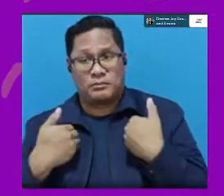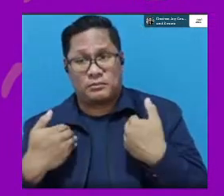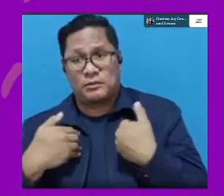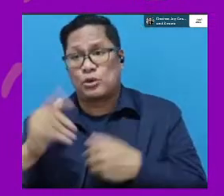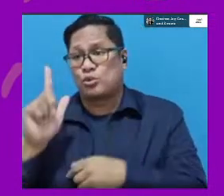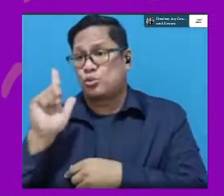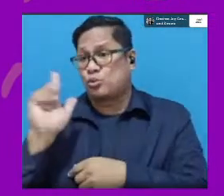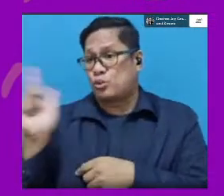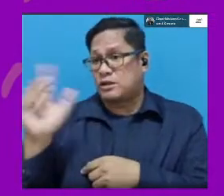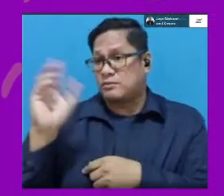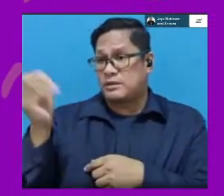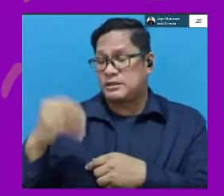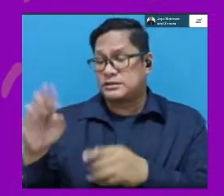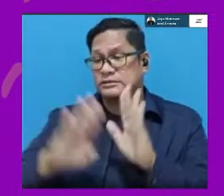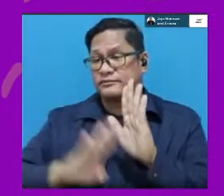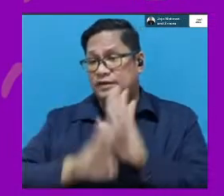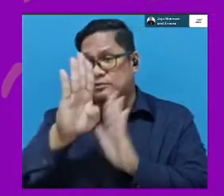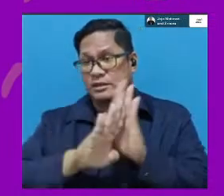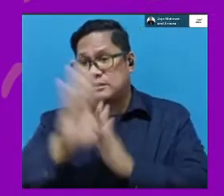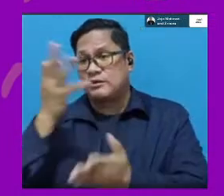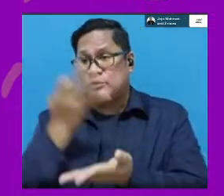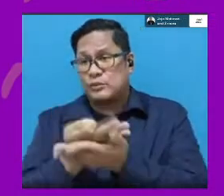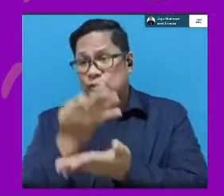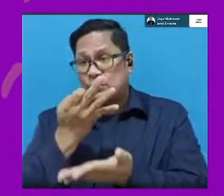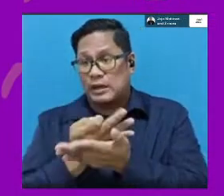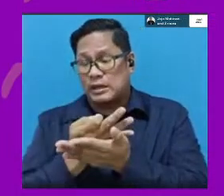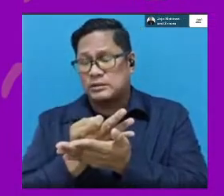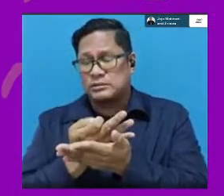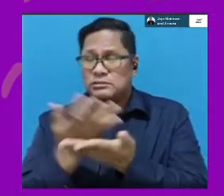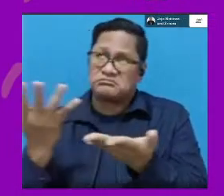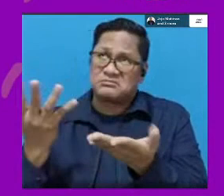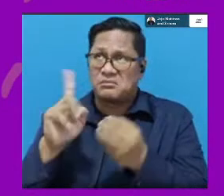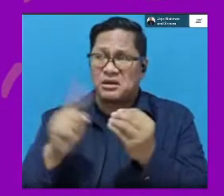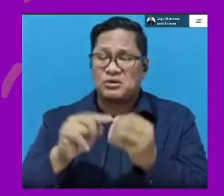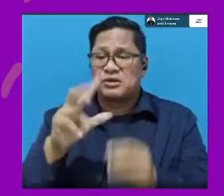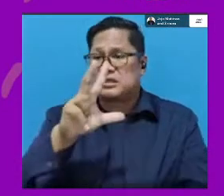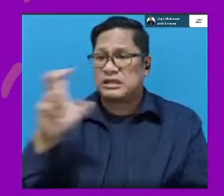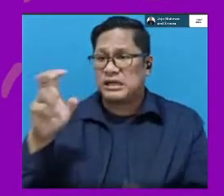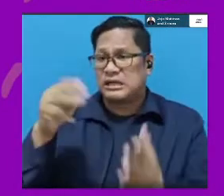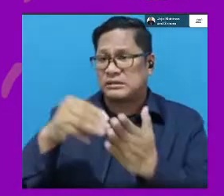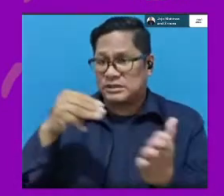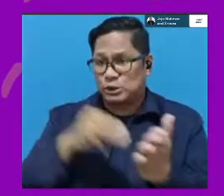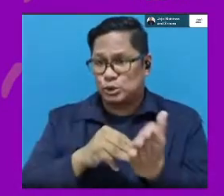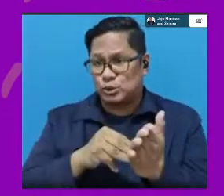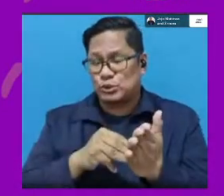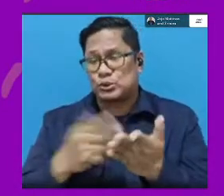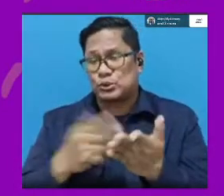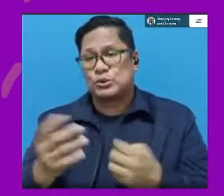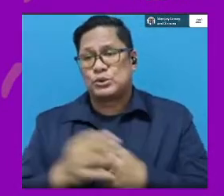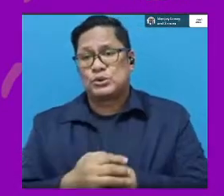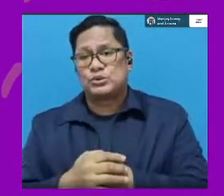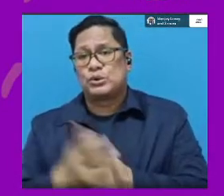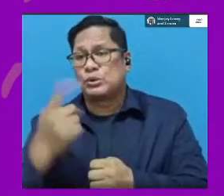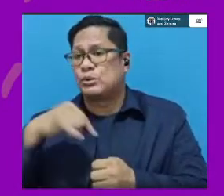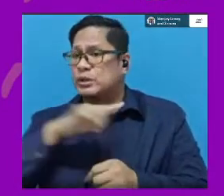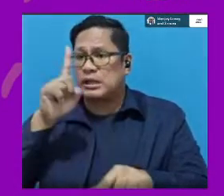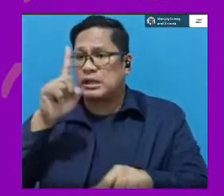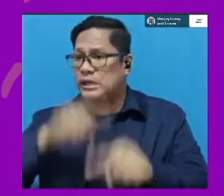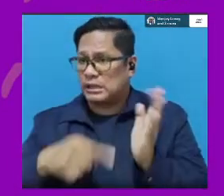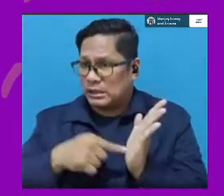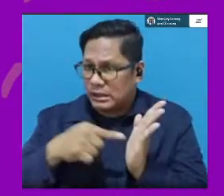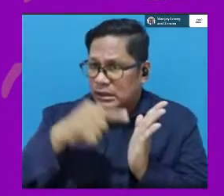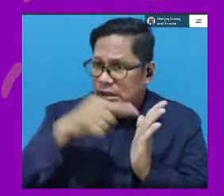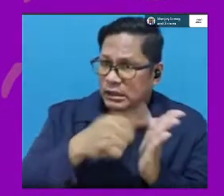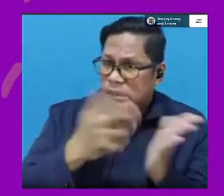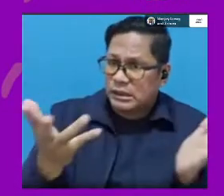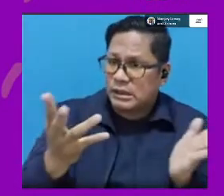20% development fund that is only around 300 million. So therefore, we cannot afford